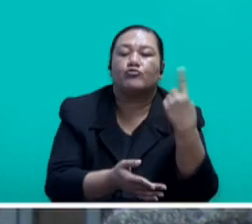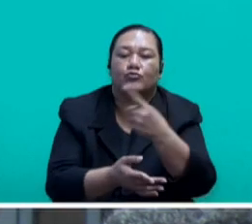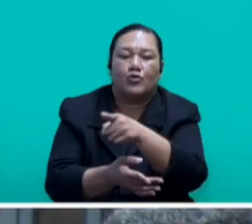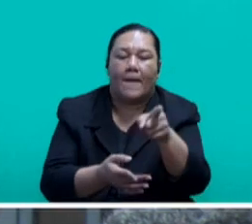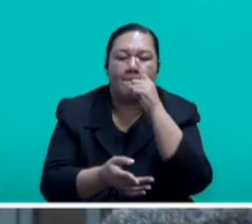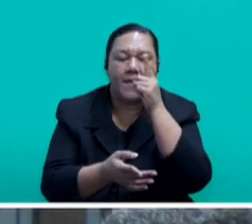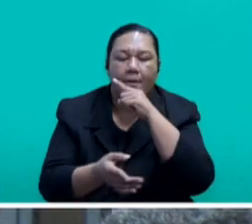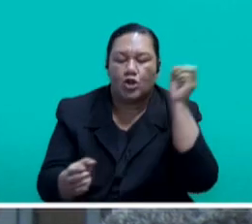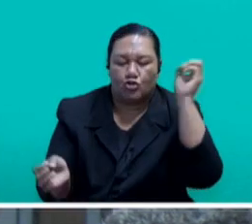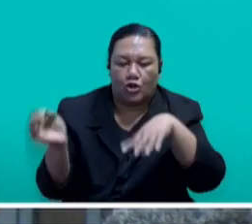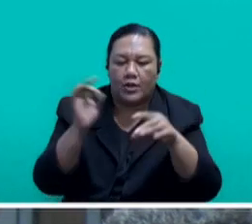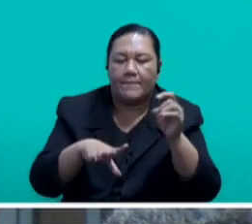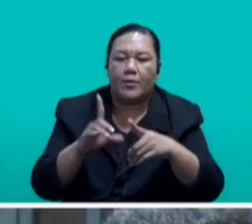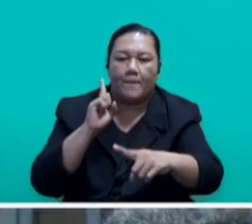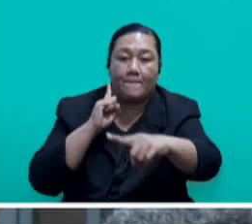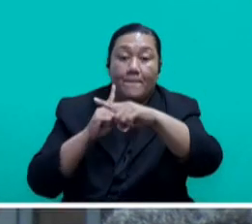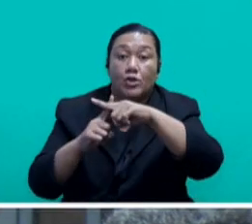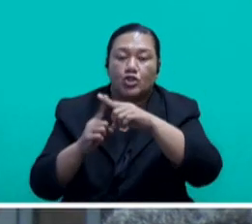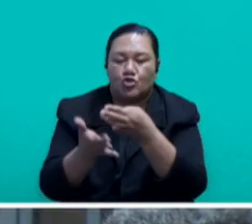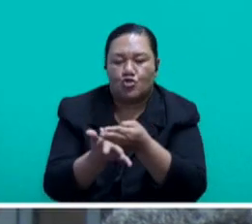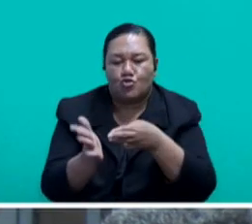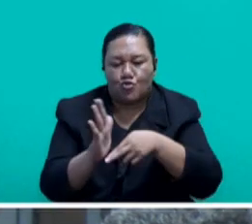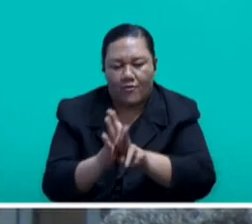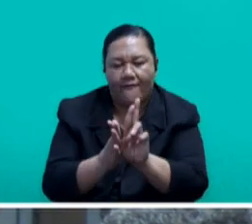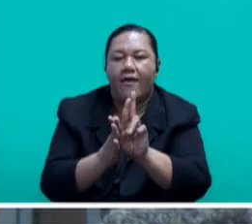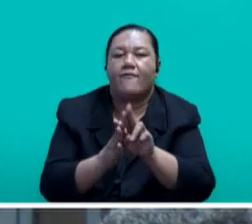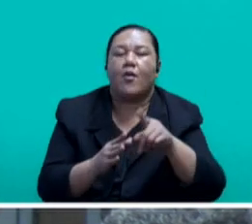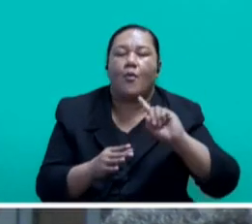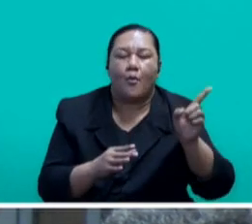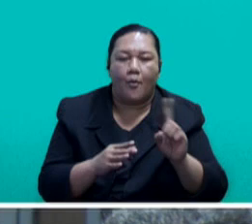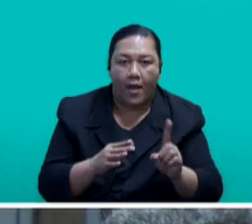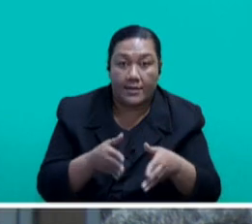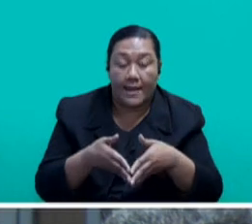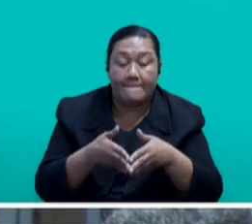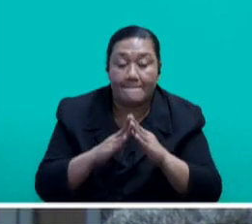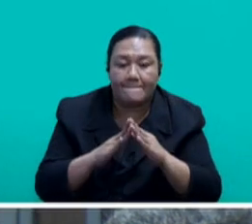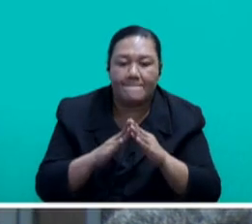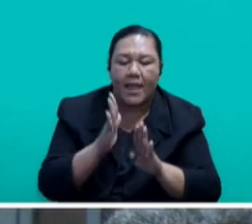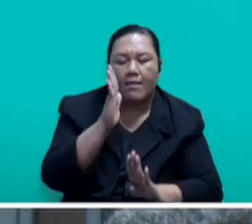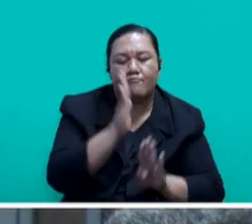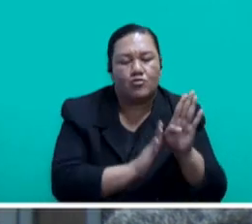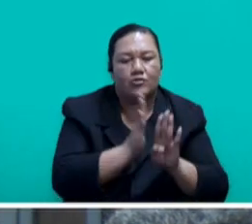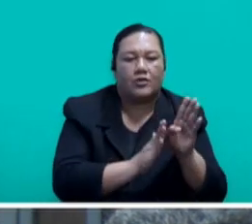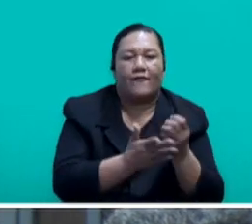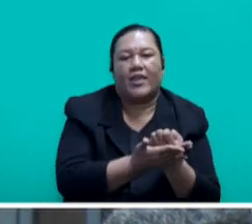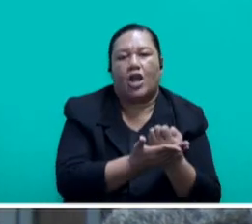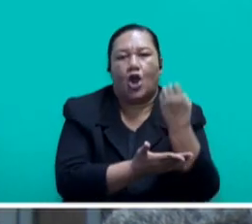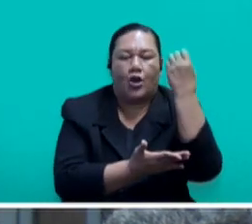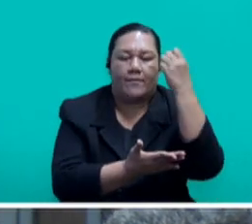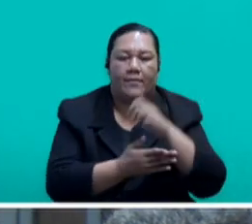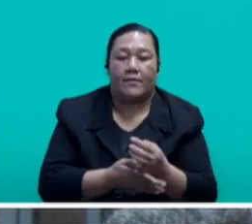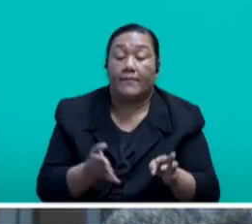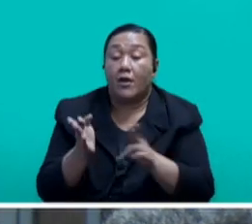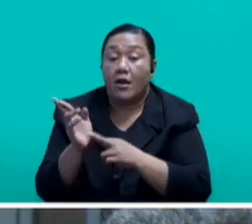contribute positively to the revival and boosting of our rural economy. Mr. Speaker, sir, the Rural